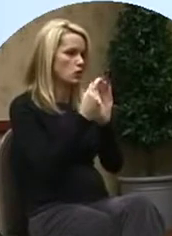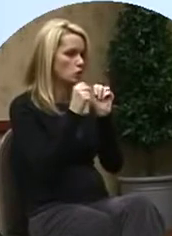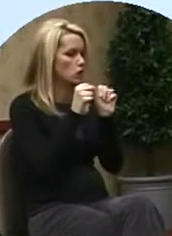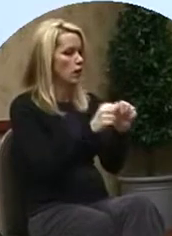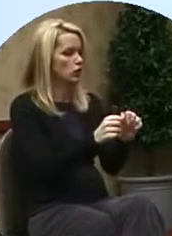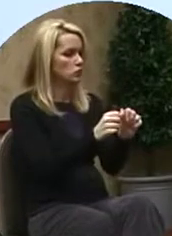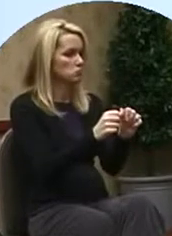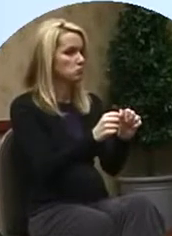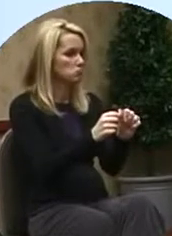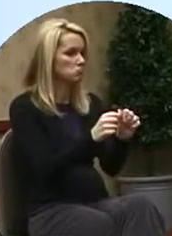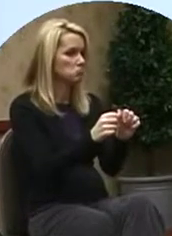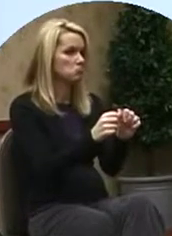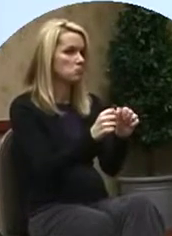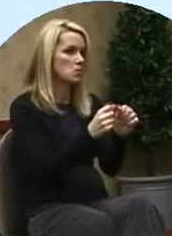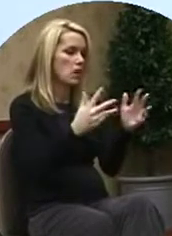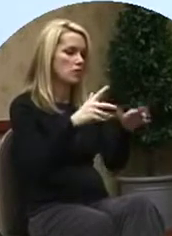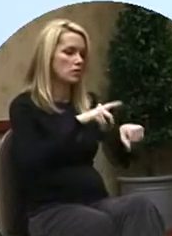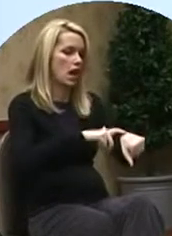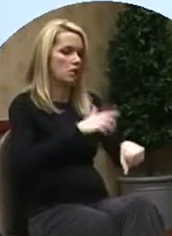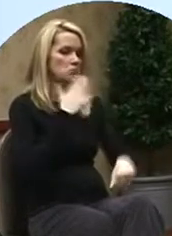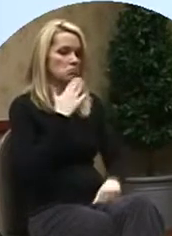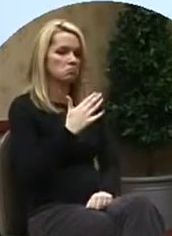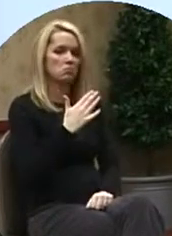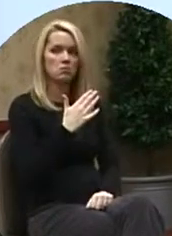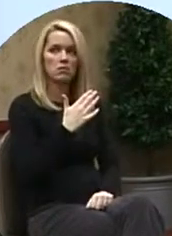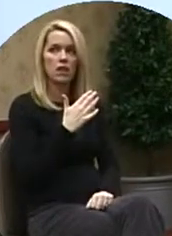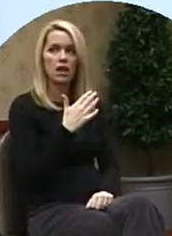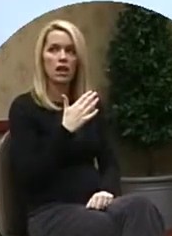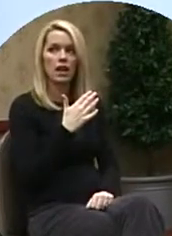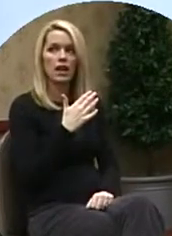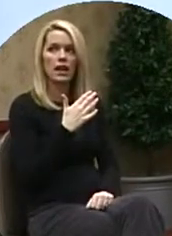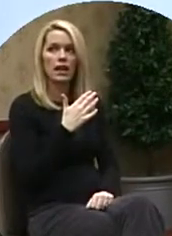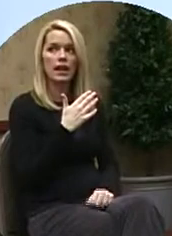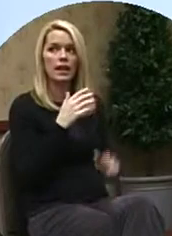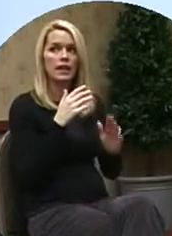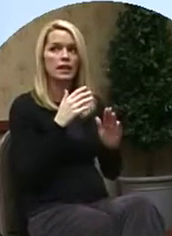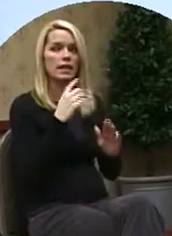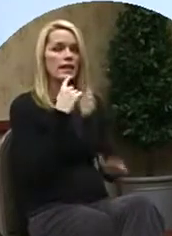here. Intensity level, behavior is usually intense and disruptive.